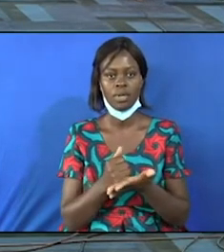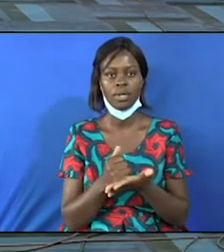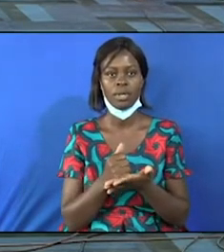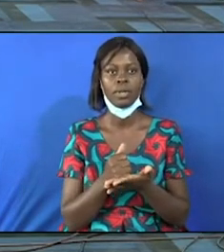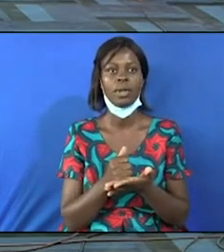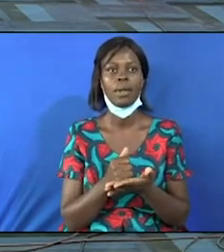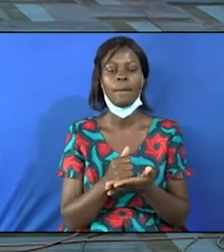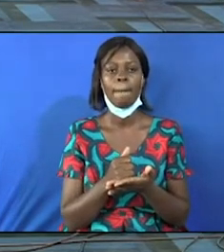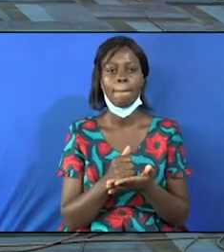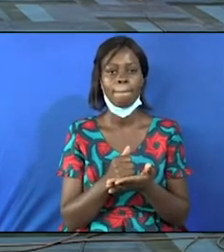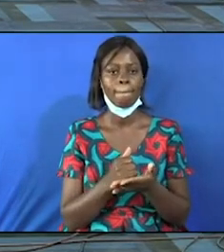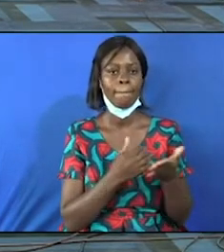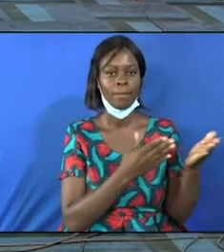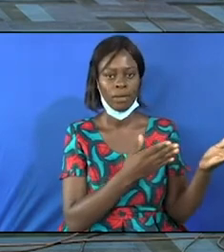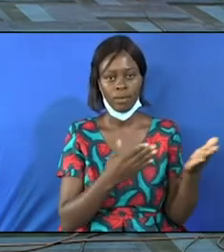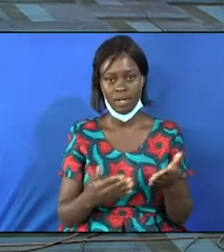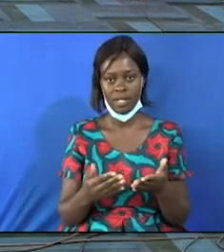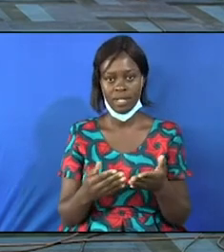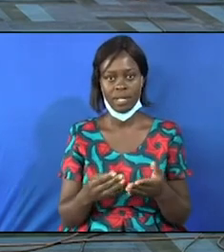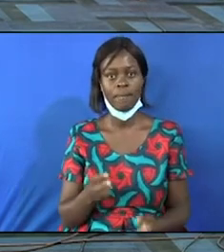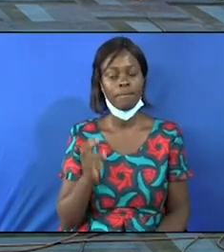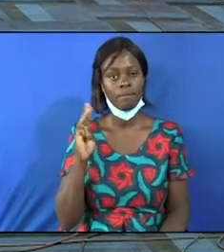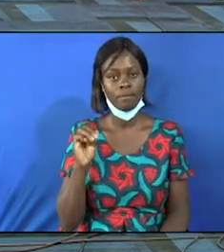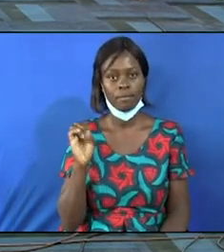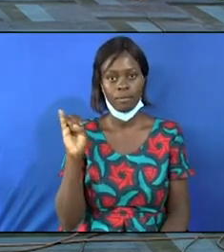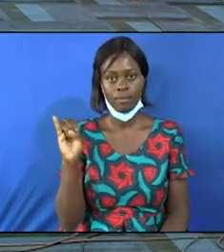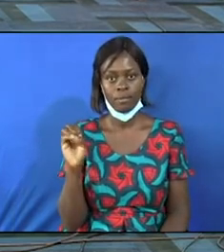welcome Nina to say the memory verse.